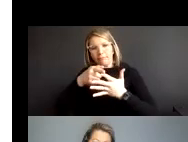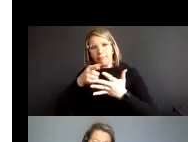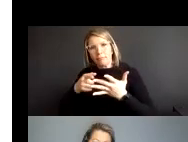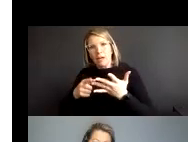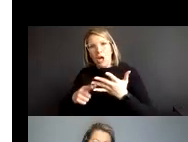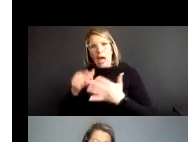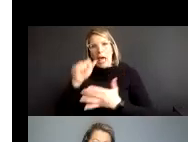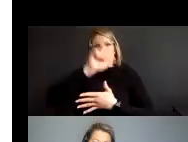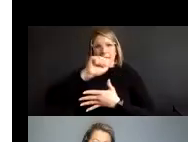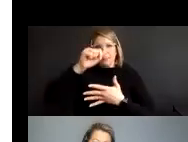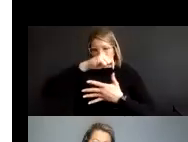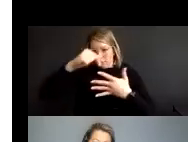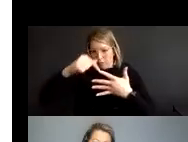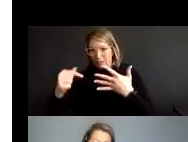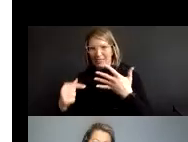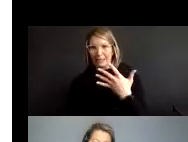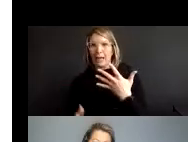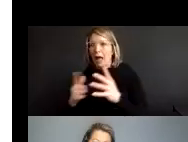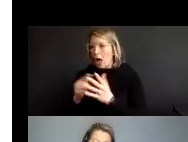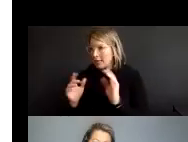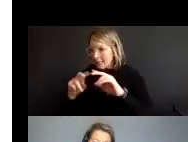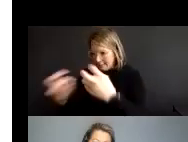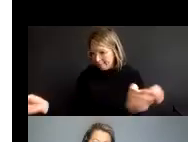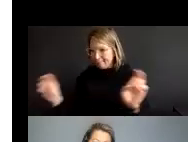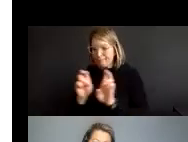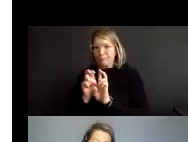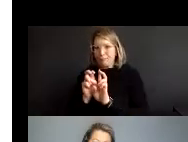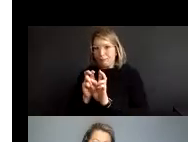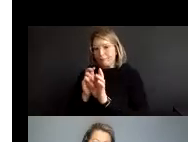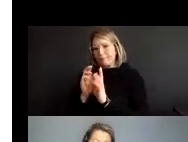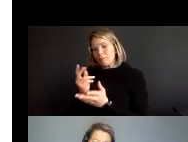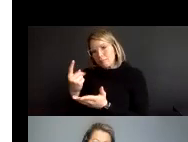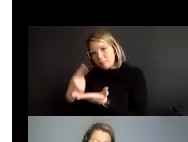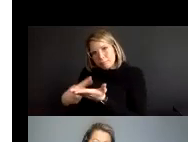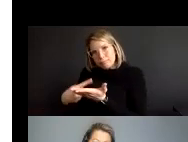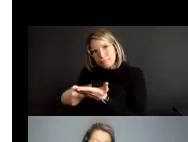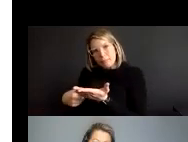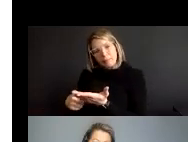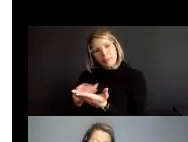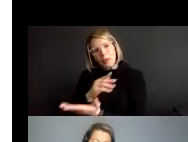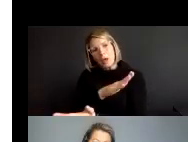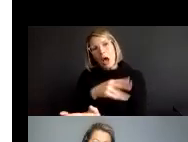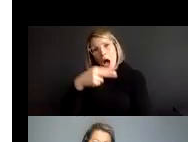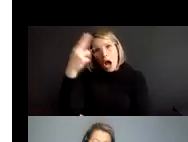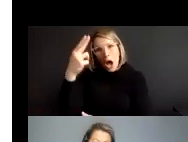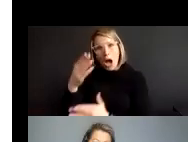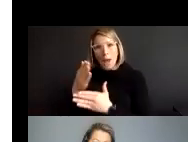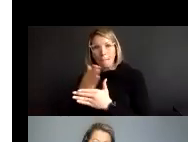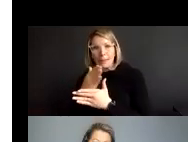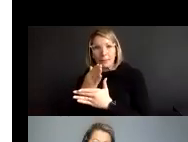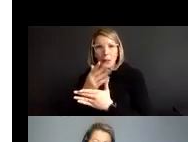determination around whether the adult is capable of understanding or appreciating that specific risk.